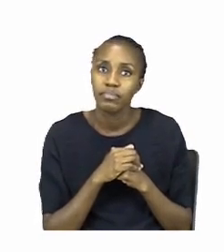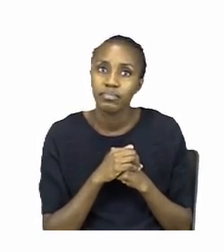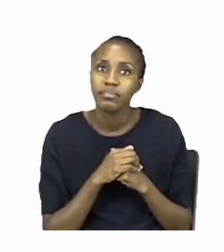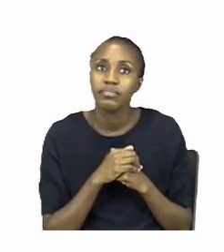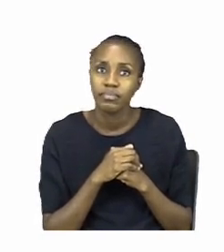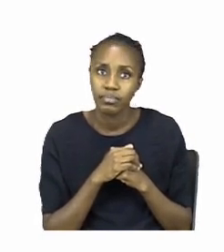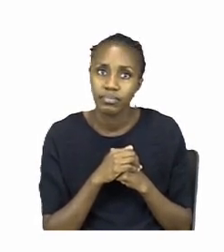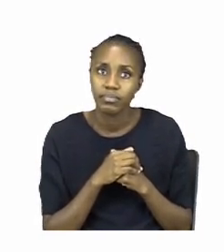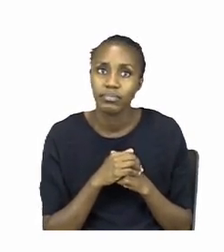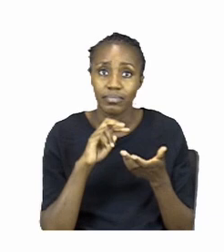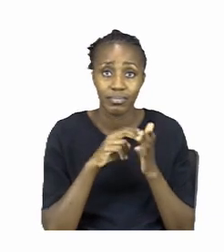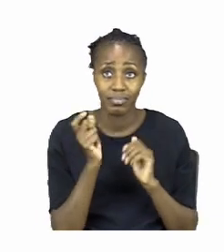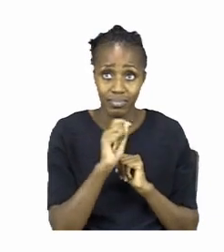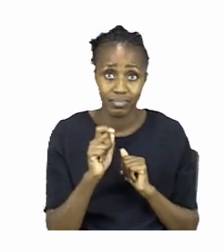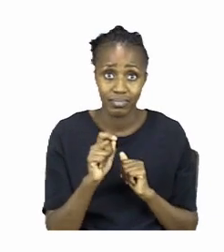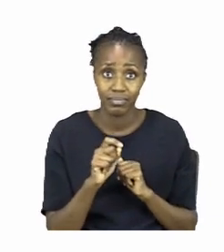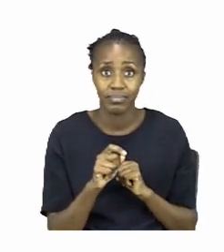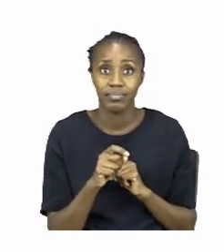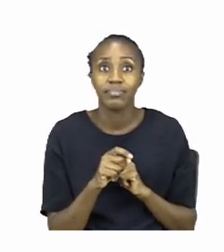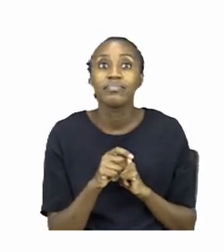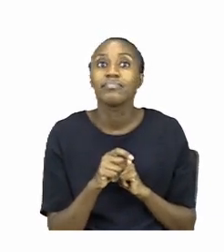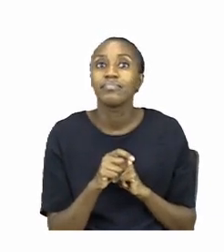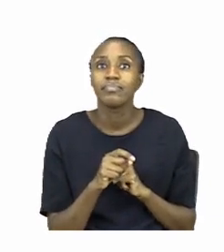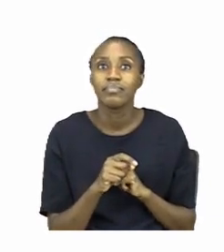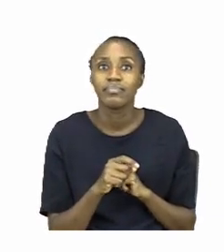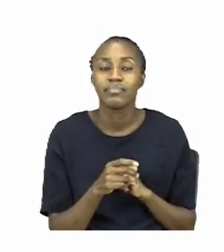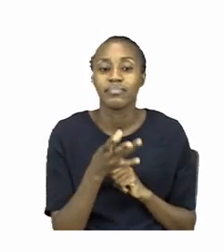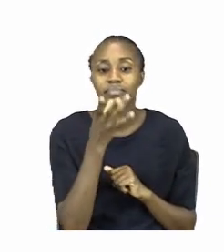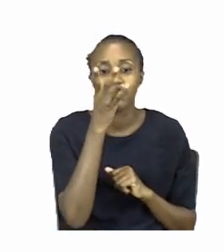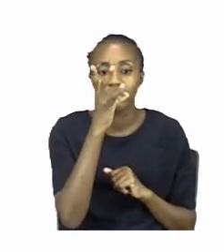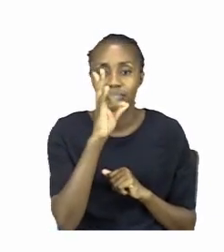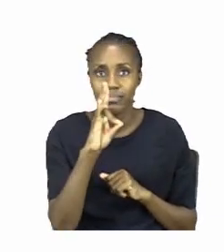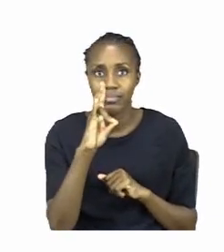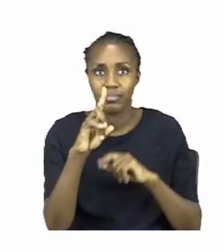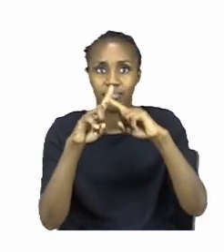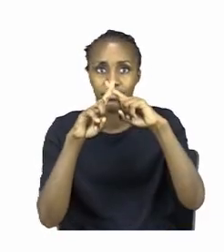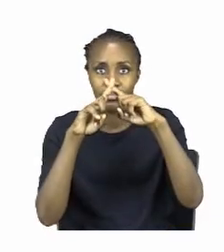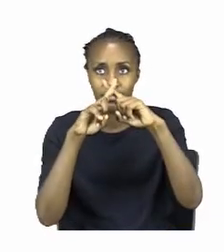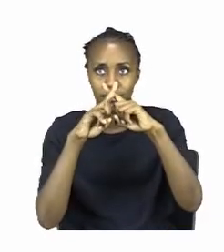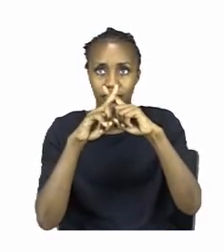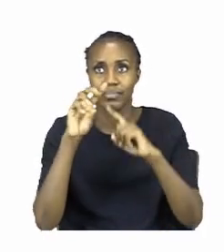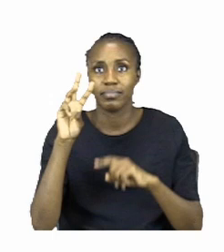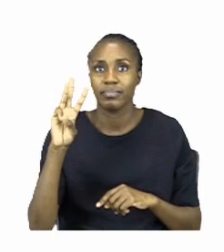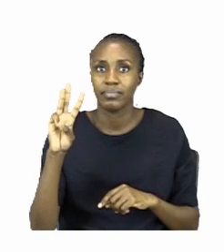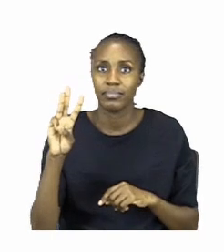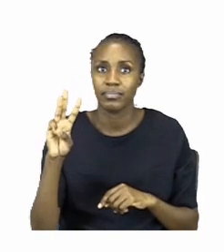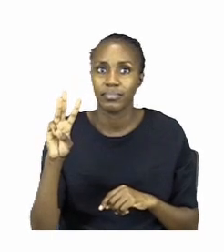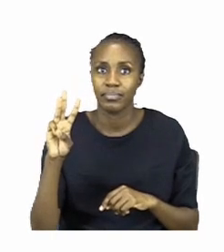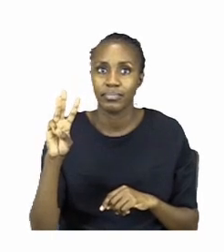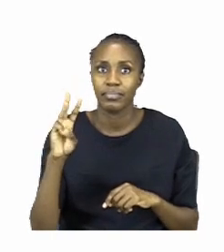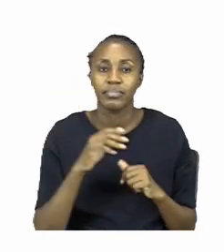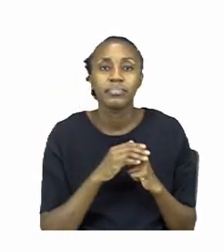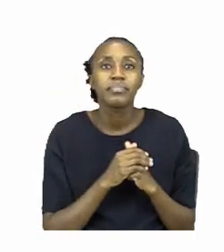means you just have to write down the sum, which in this case will be 7 times